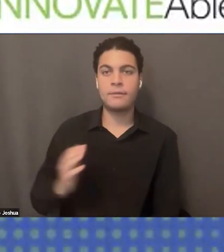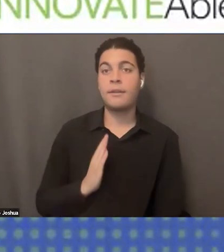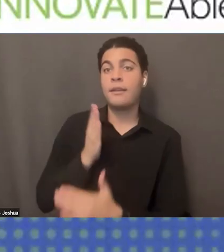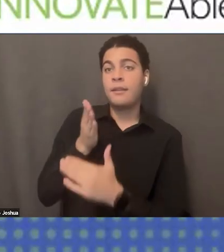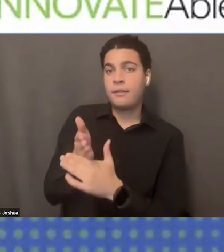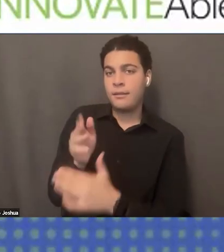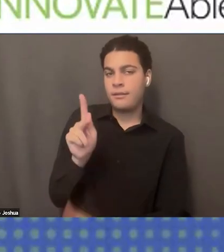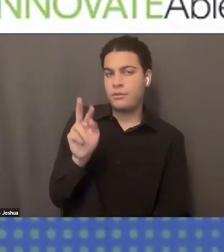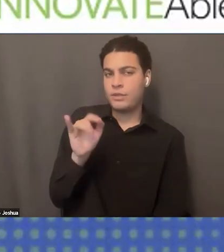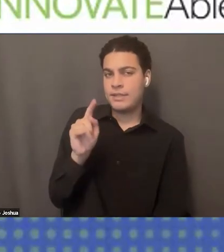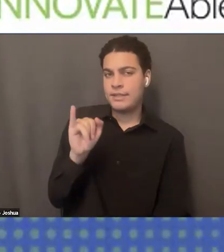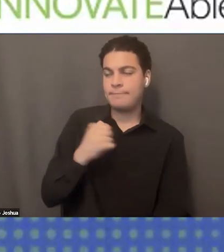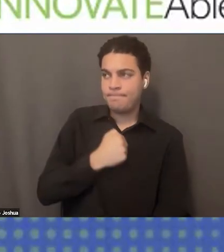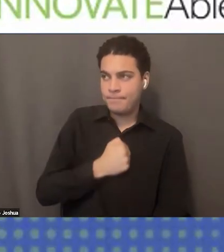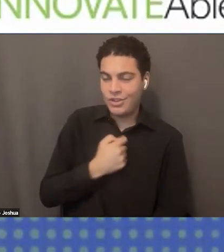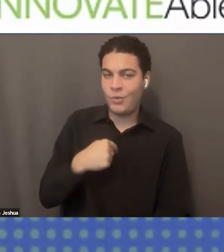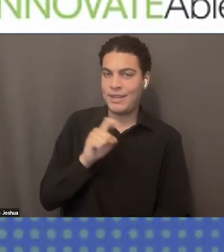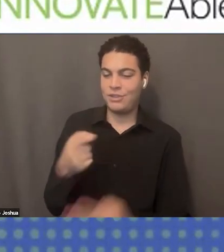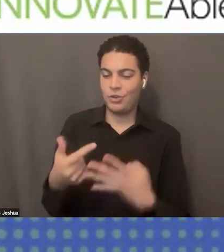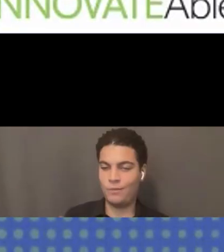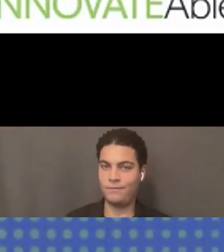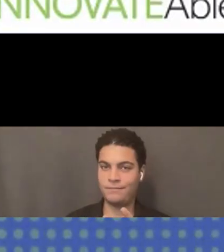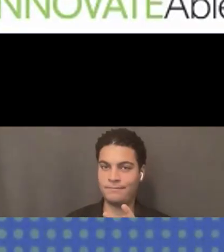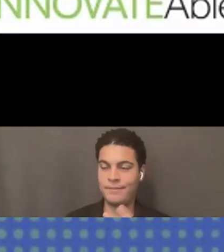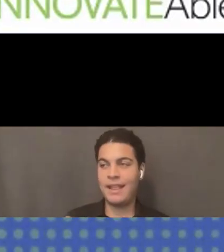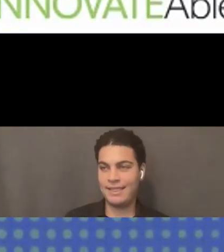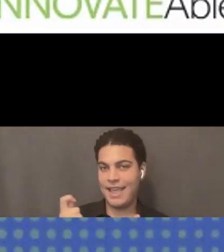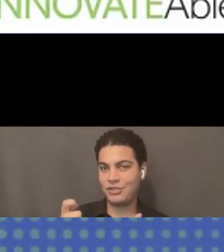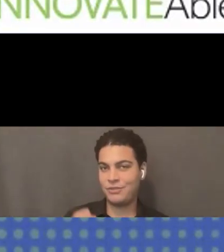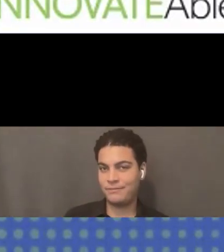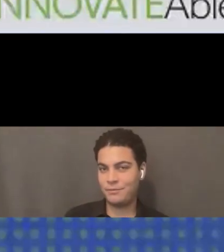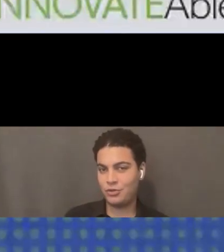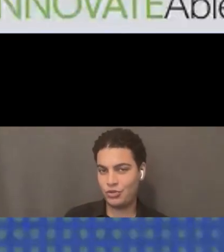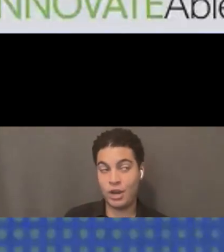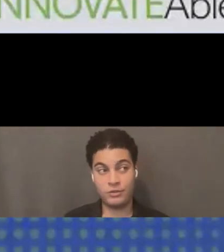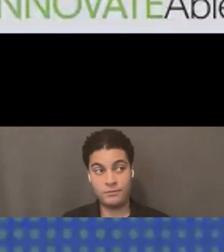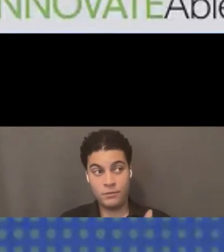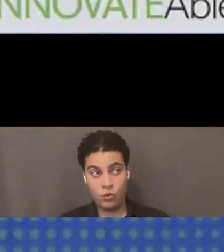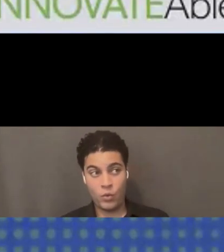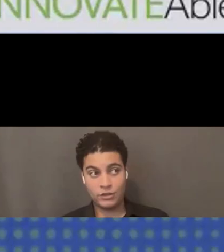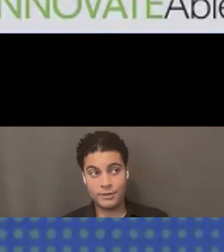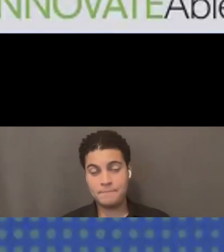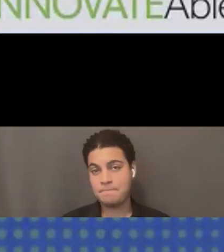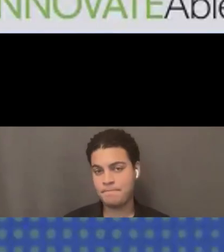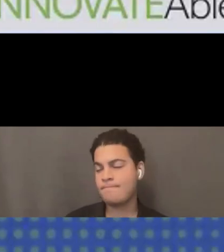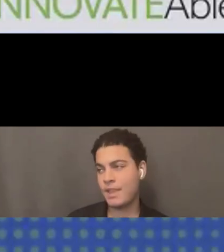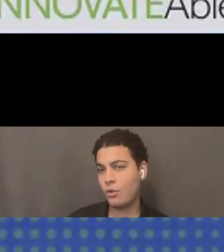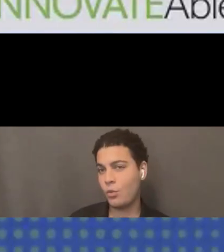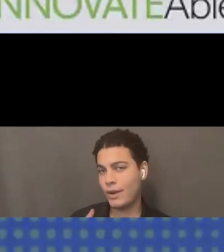our last judge for her question. So Autumn, can you go ahead? Okay. Yeah, just